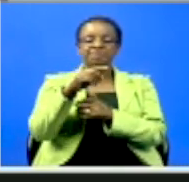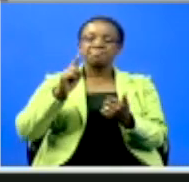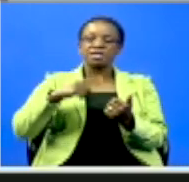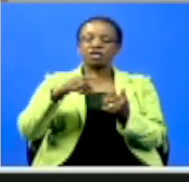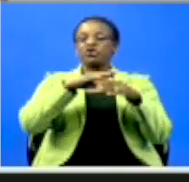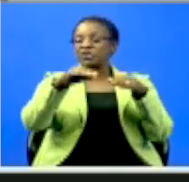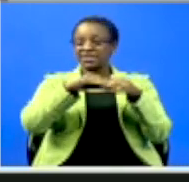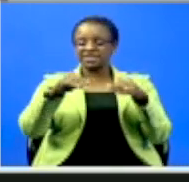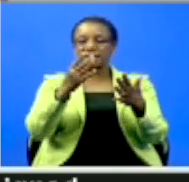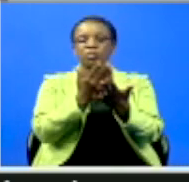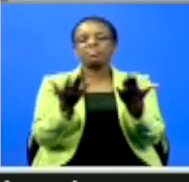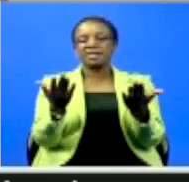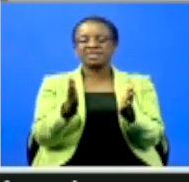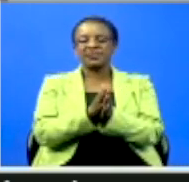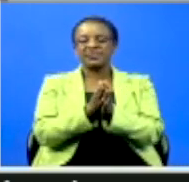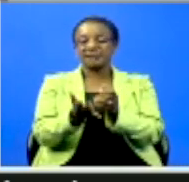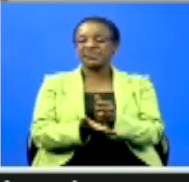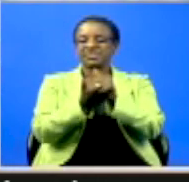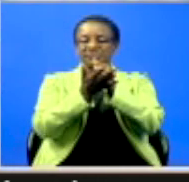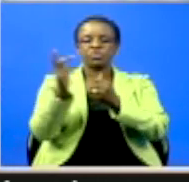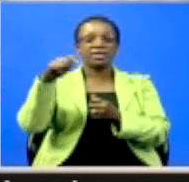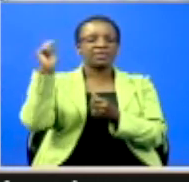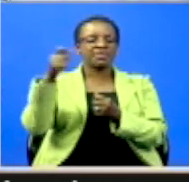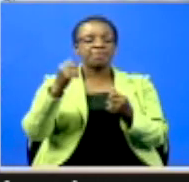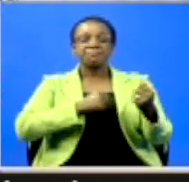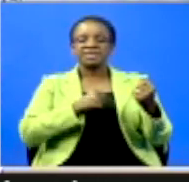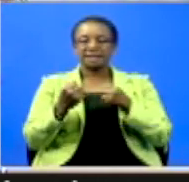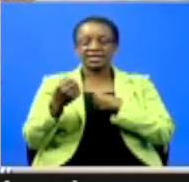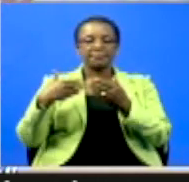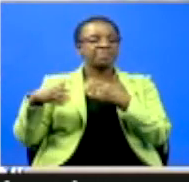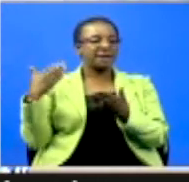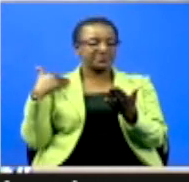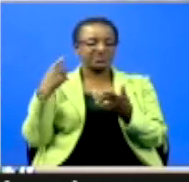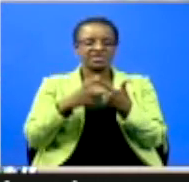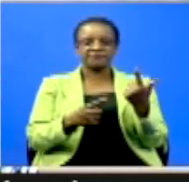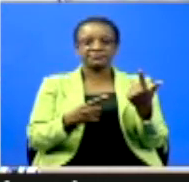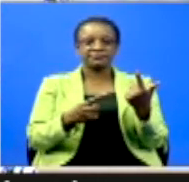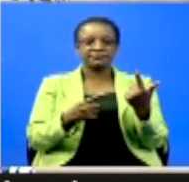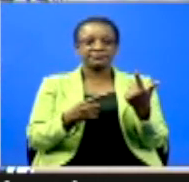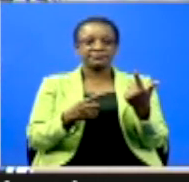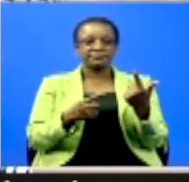in equipment and assistance to the Kenyan military in the past year alone. Larry.